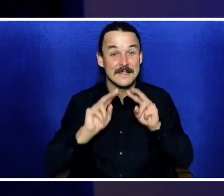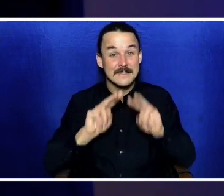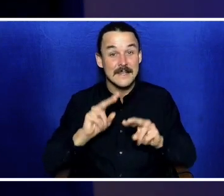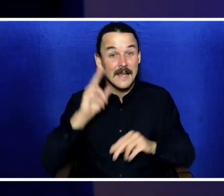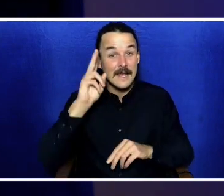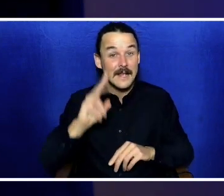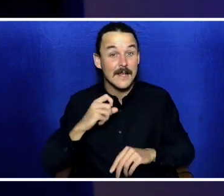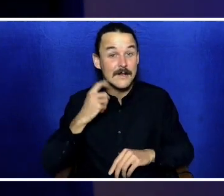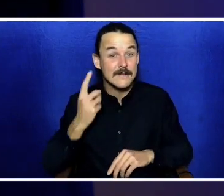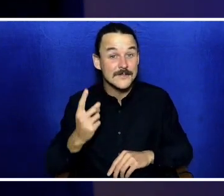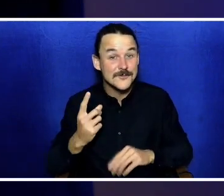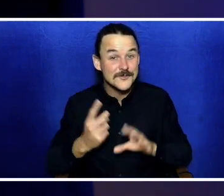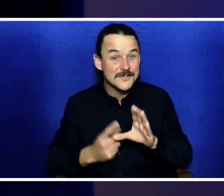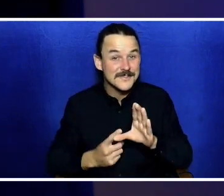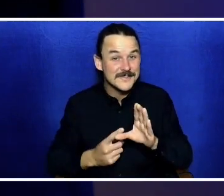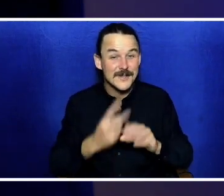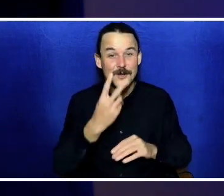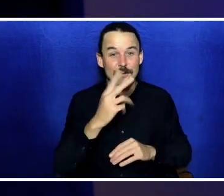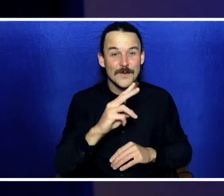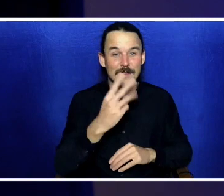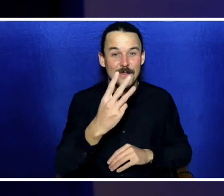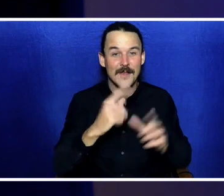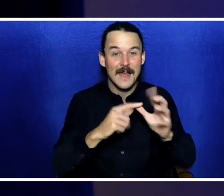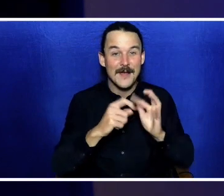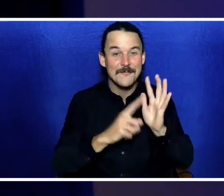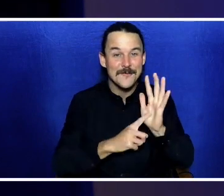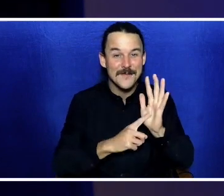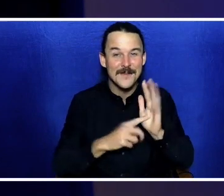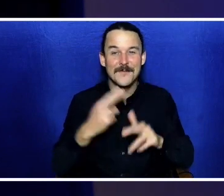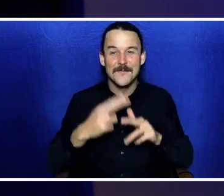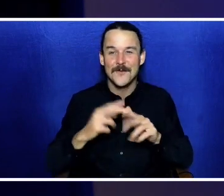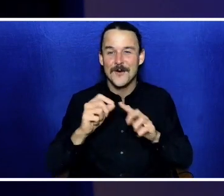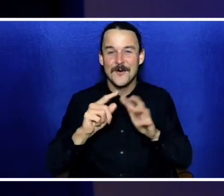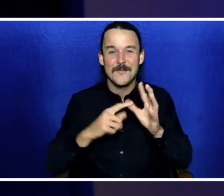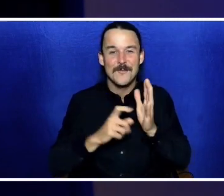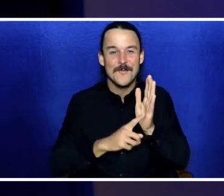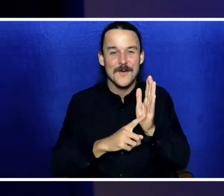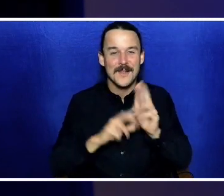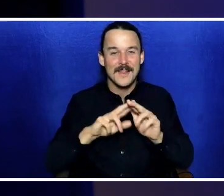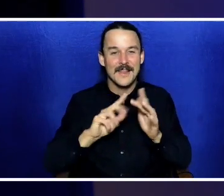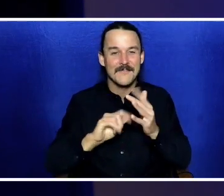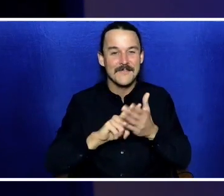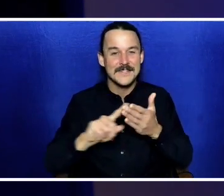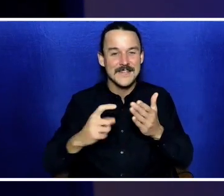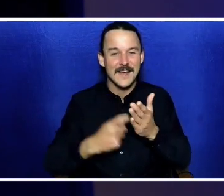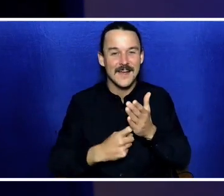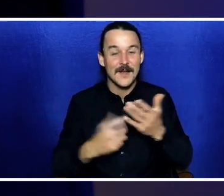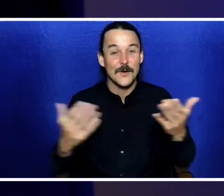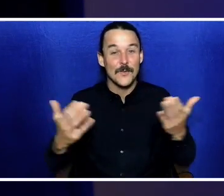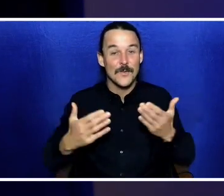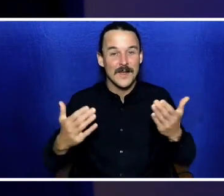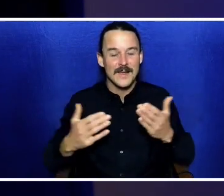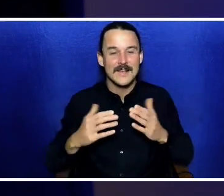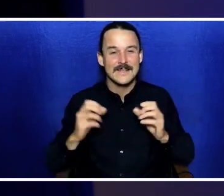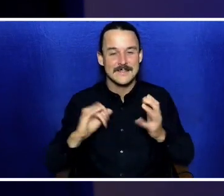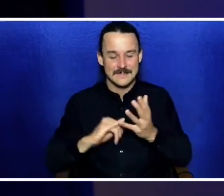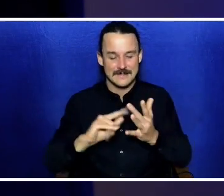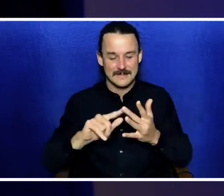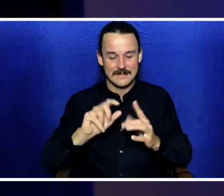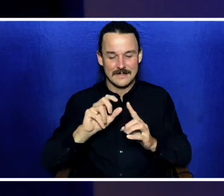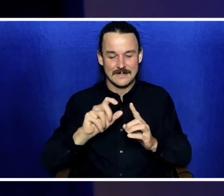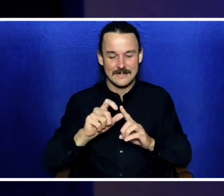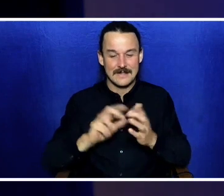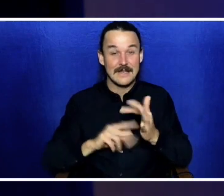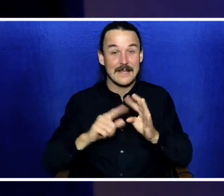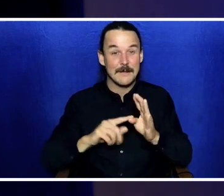23rd of April when we present the Pearl Fishers at Arts Centre Melbourne's Sydney Meyer Music Bowl. Now in October, as part of Victorian